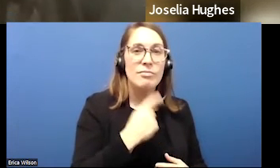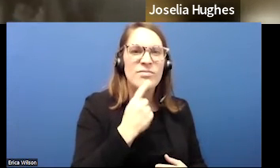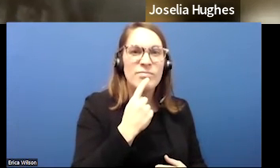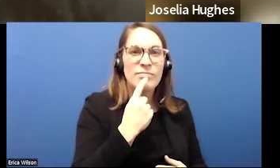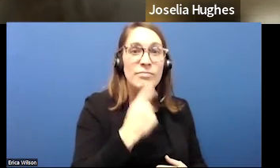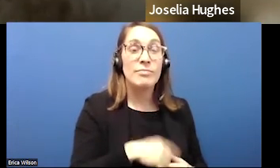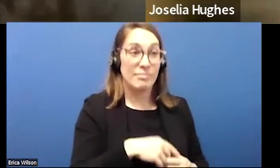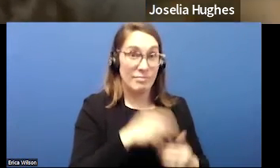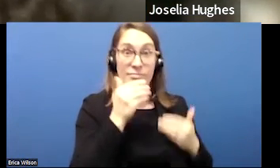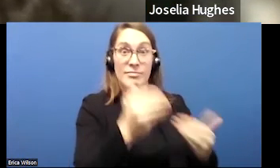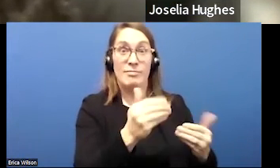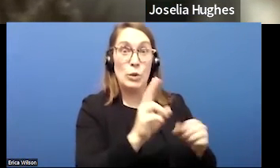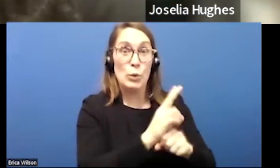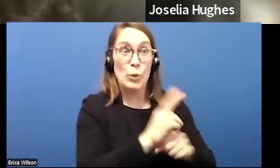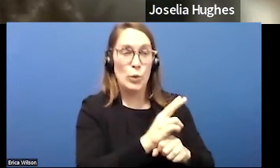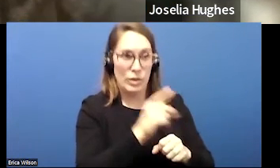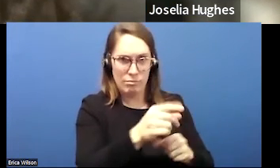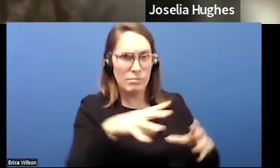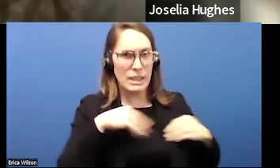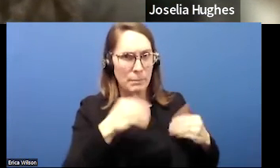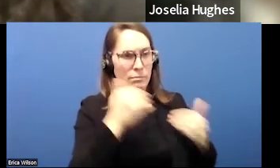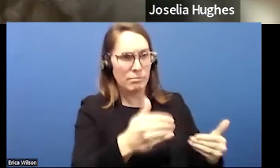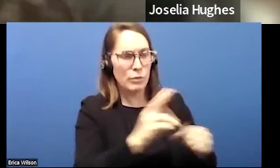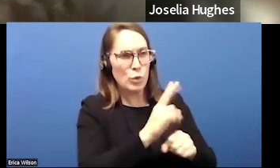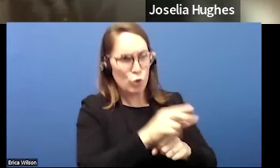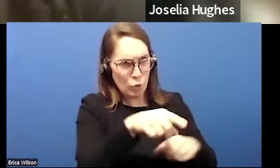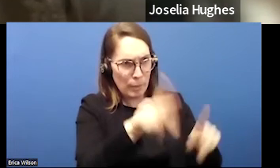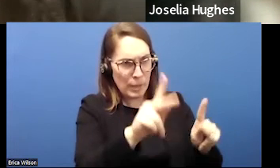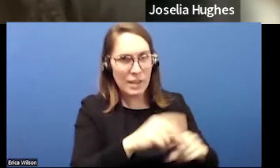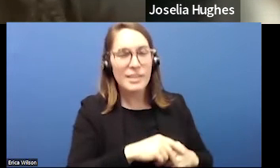Kayla, you can use this term. I don't know, there is